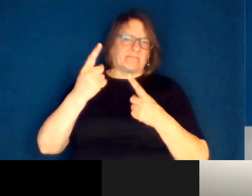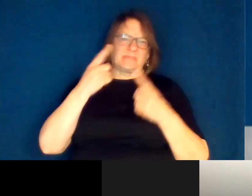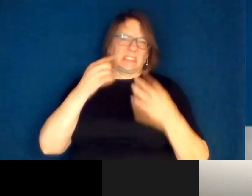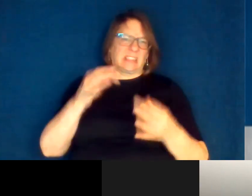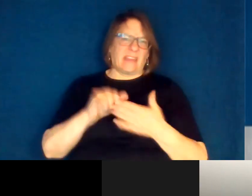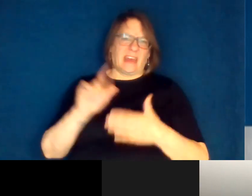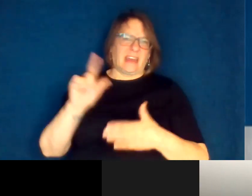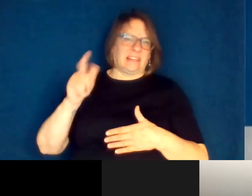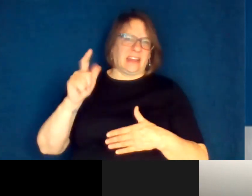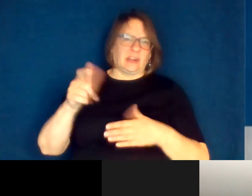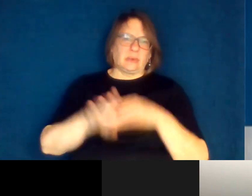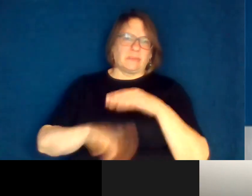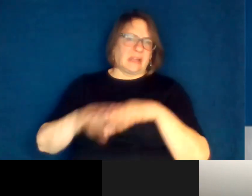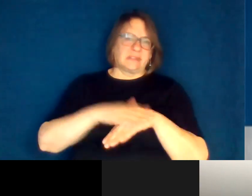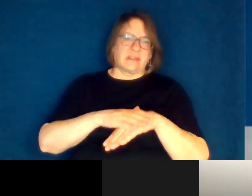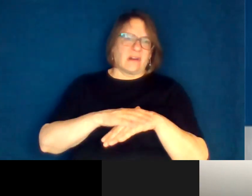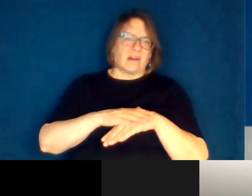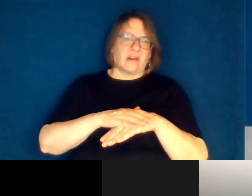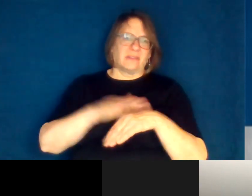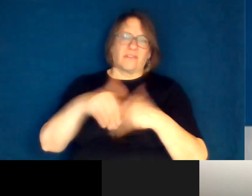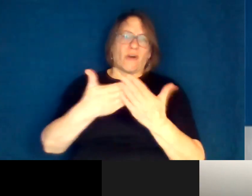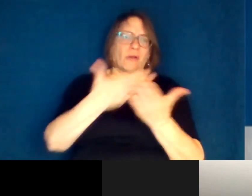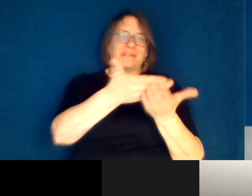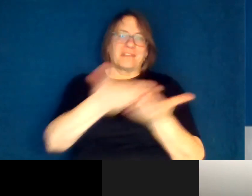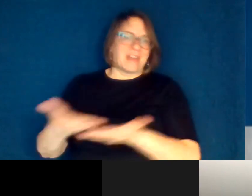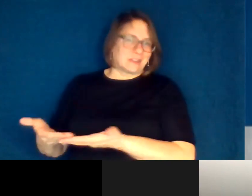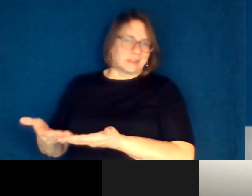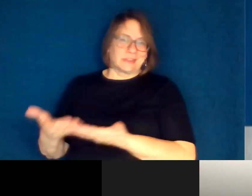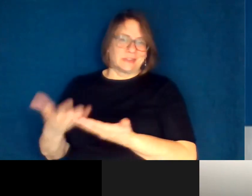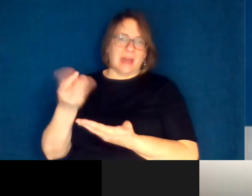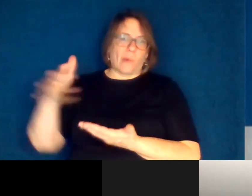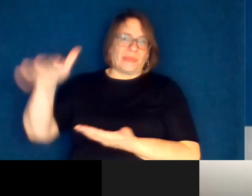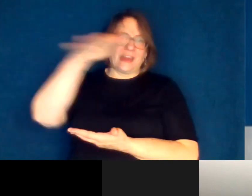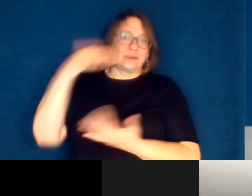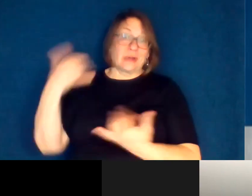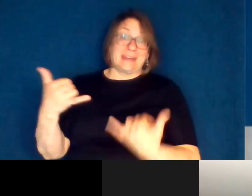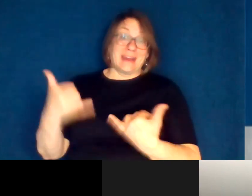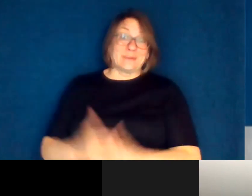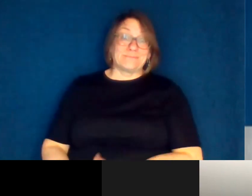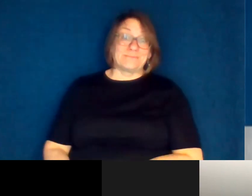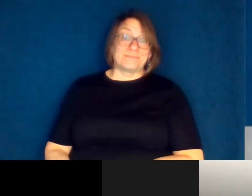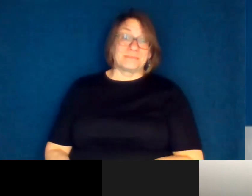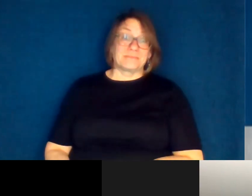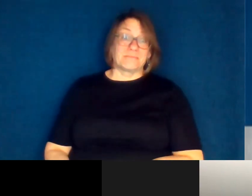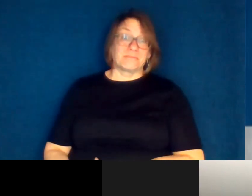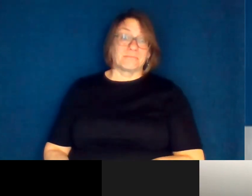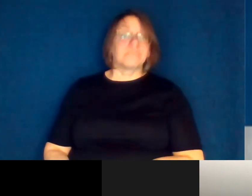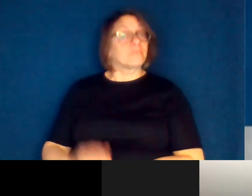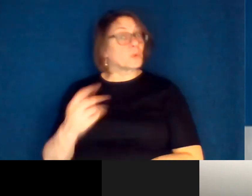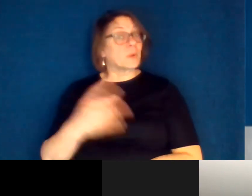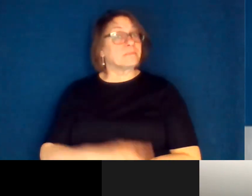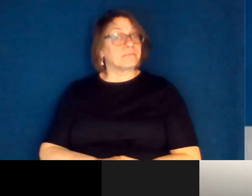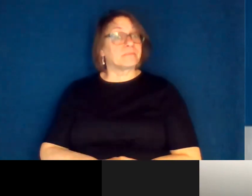based on all of the factors that are, affecting us right now. Right.